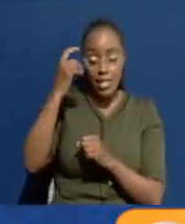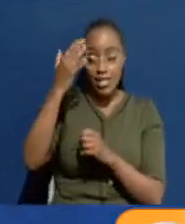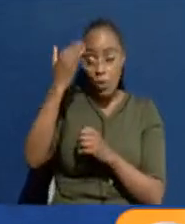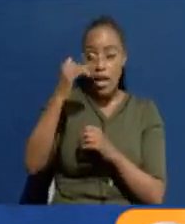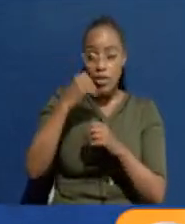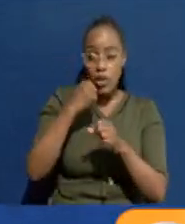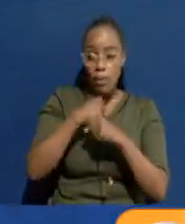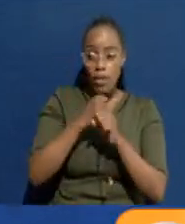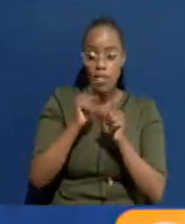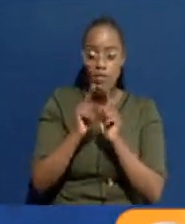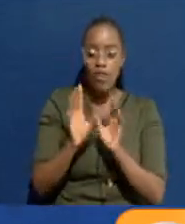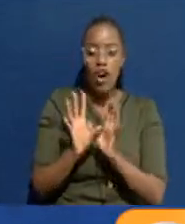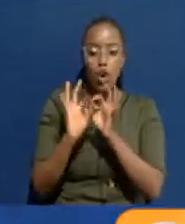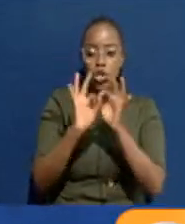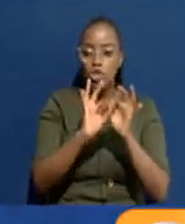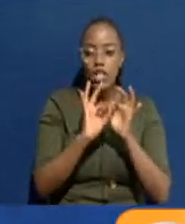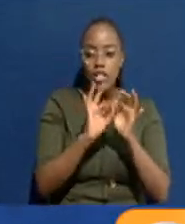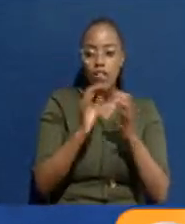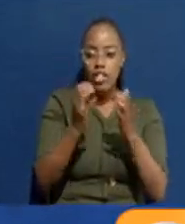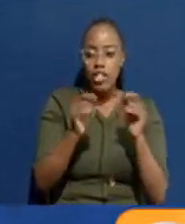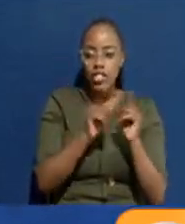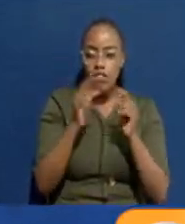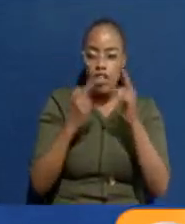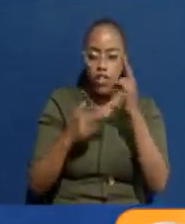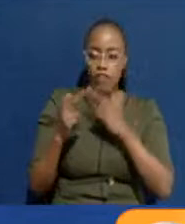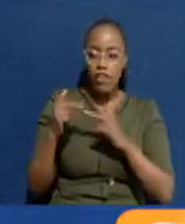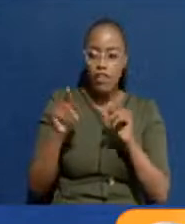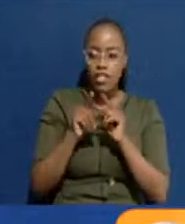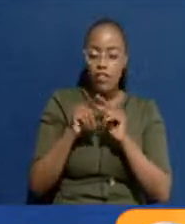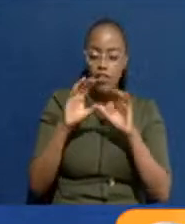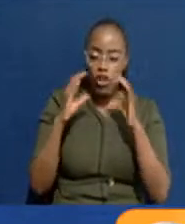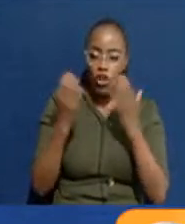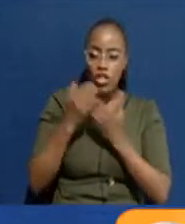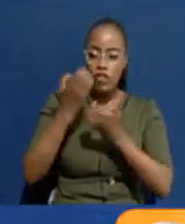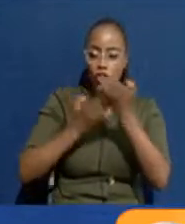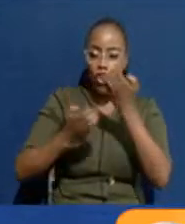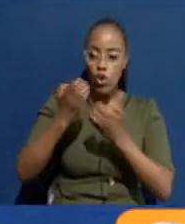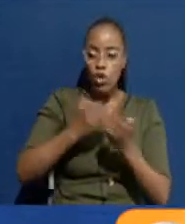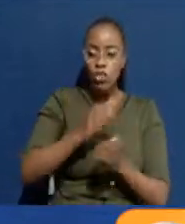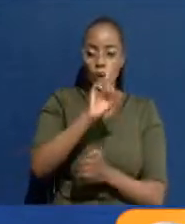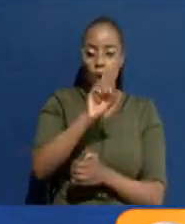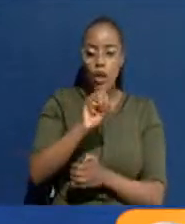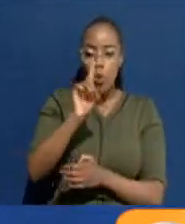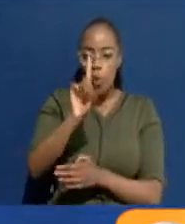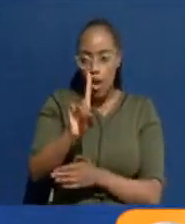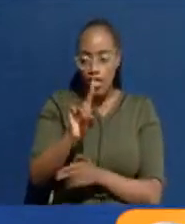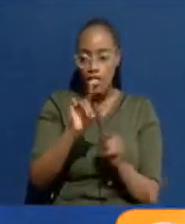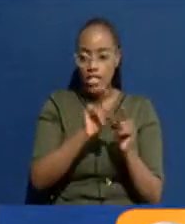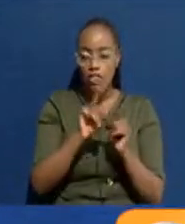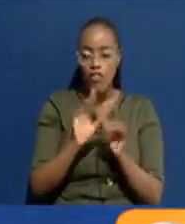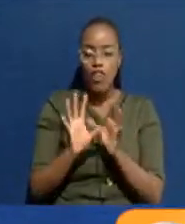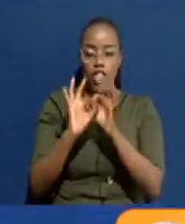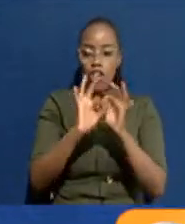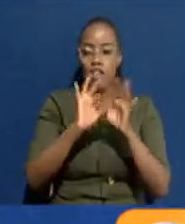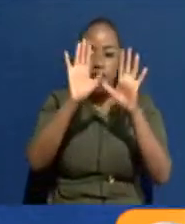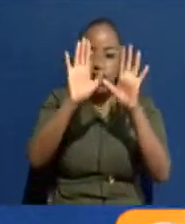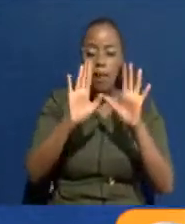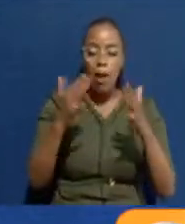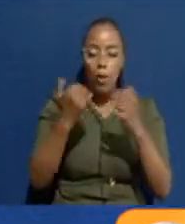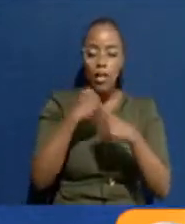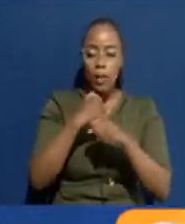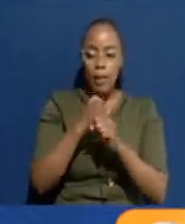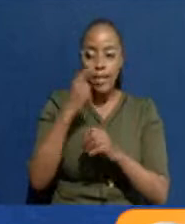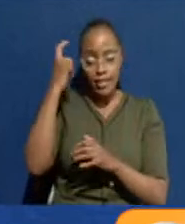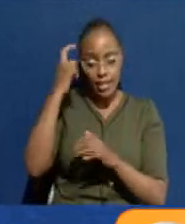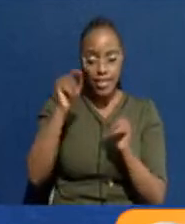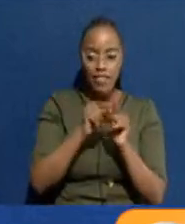you call consolidation. Okay. I think you need to go to revisit a little bit classes on economics 101 on the importance of consolidation and where it makes sense. Okay.